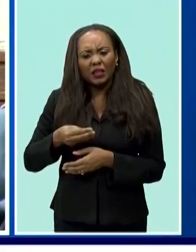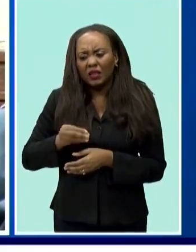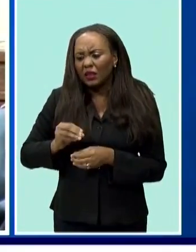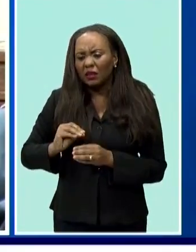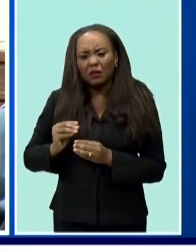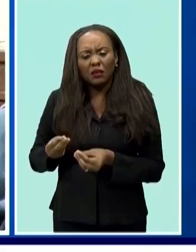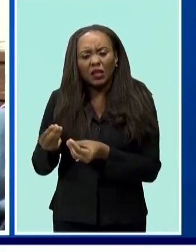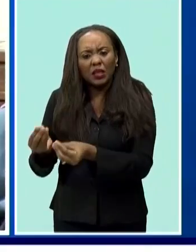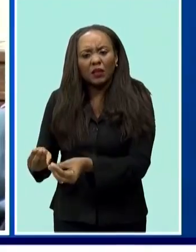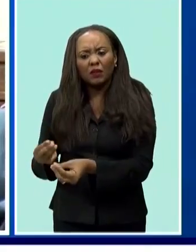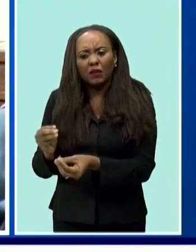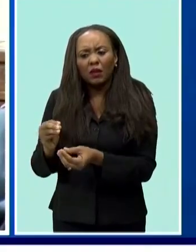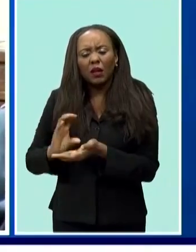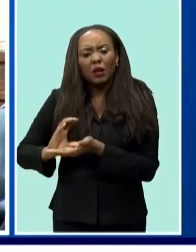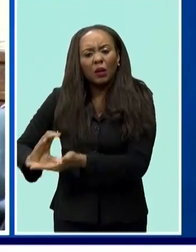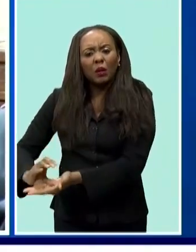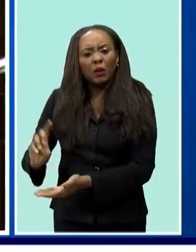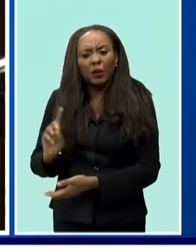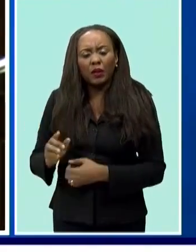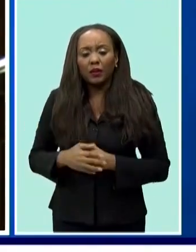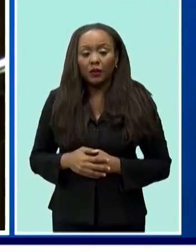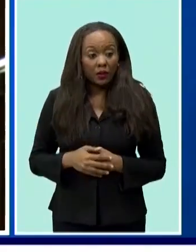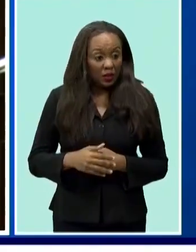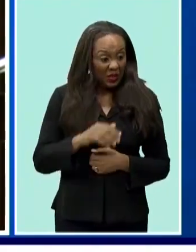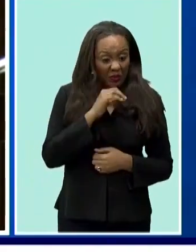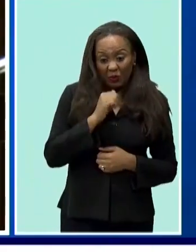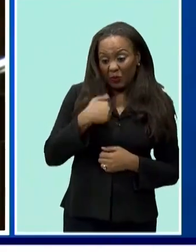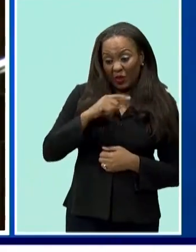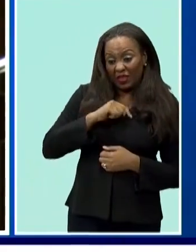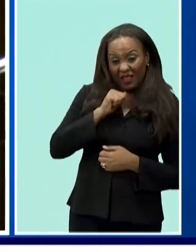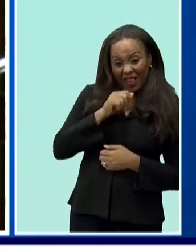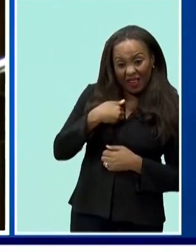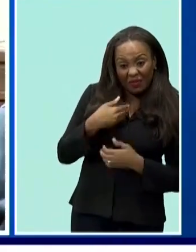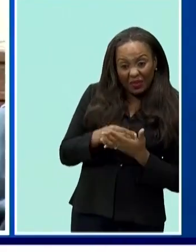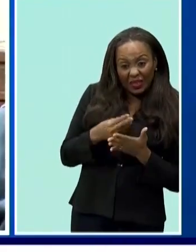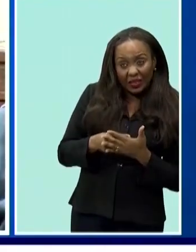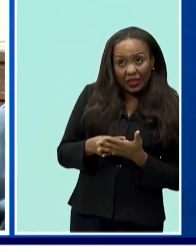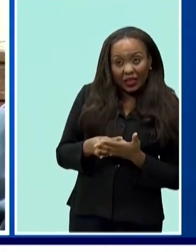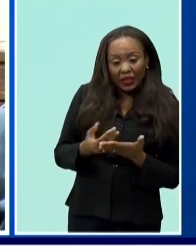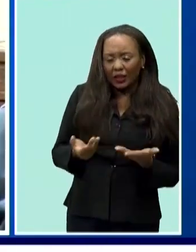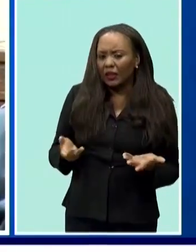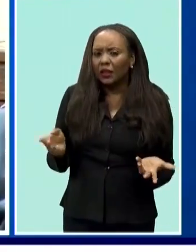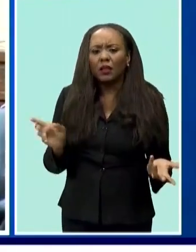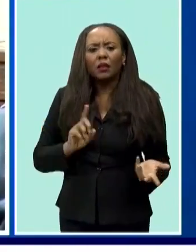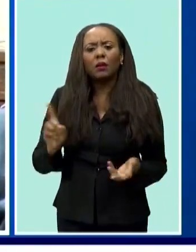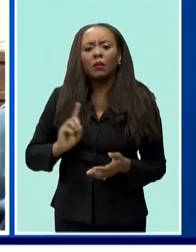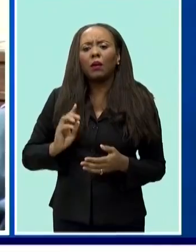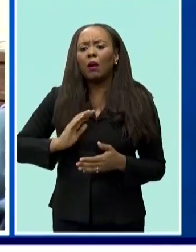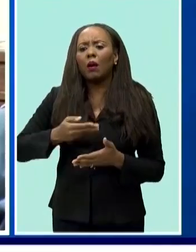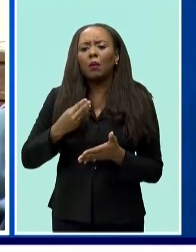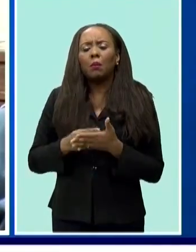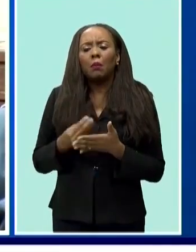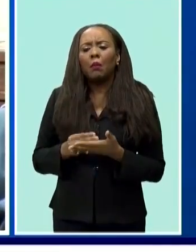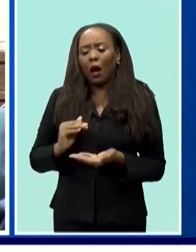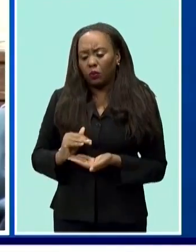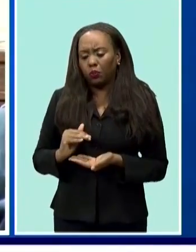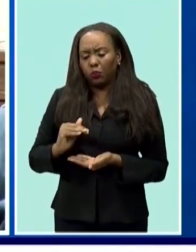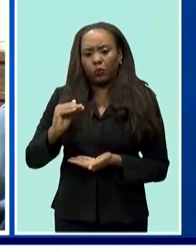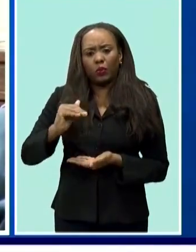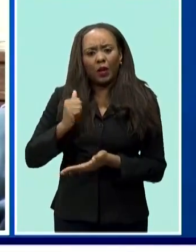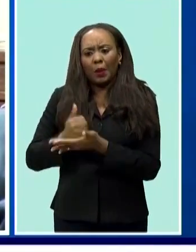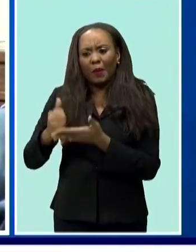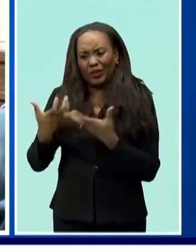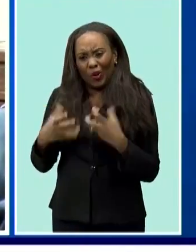money. we don't have money much at best. But where are we supposed to put the money now when commercial banks